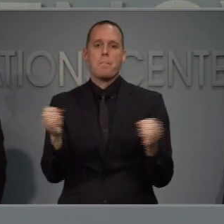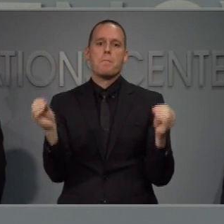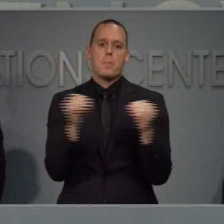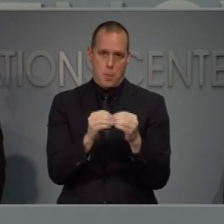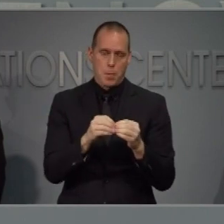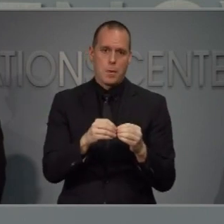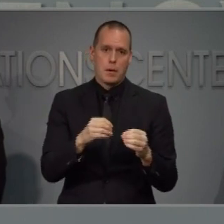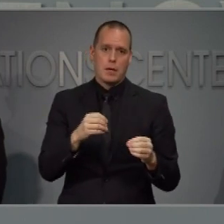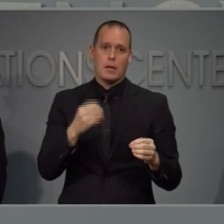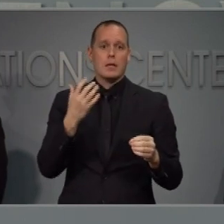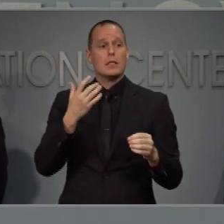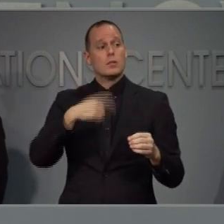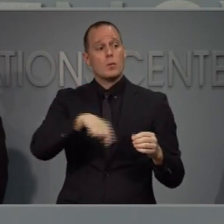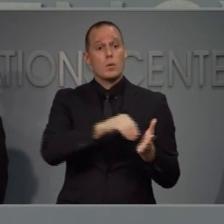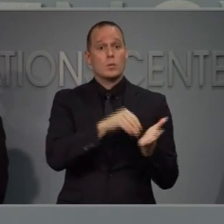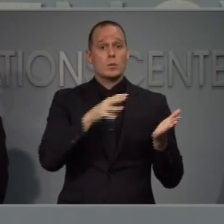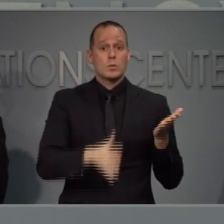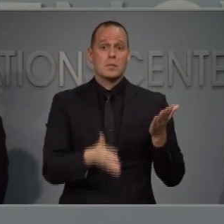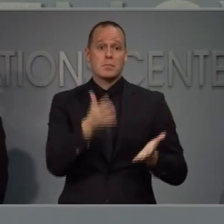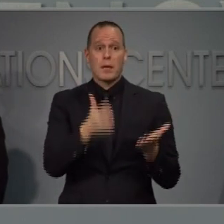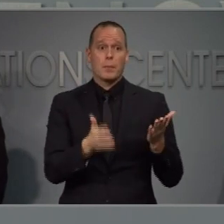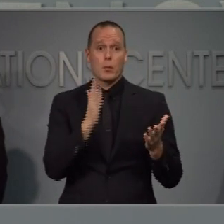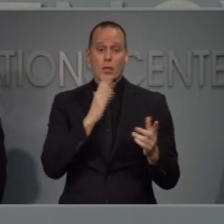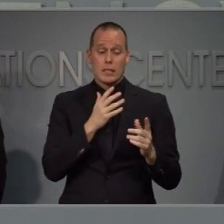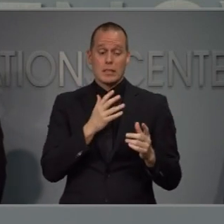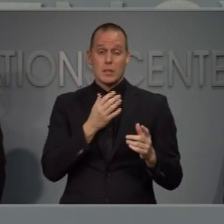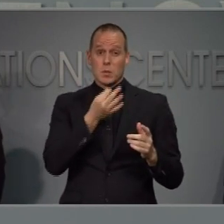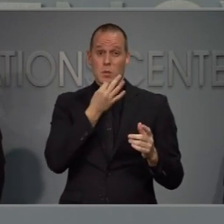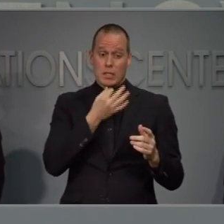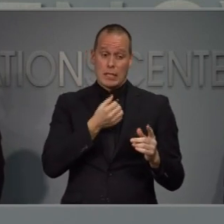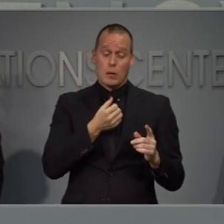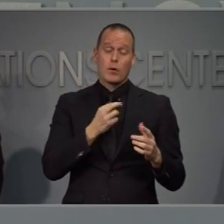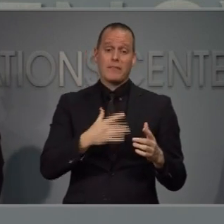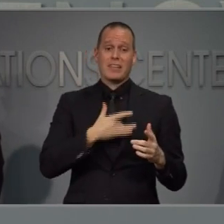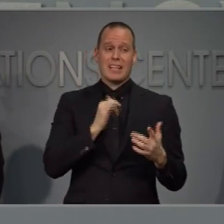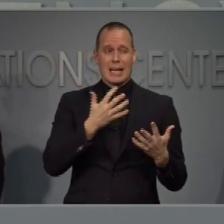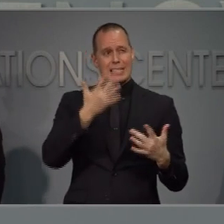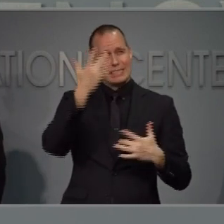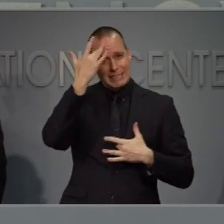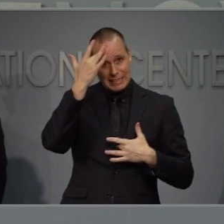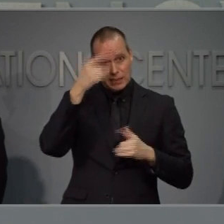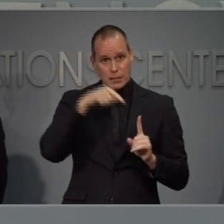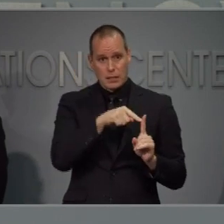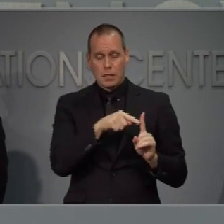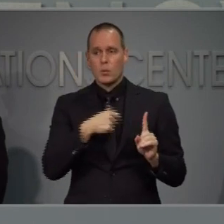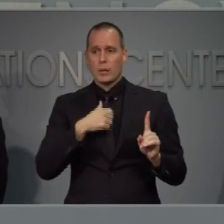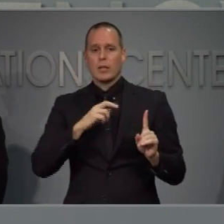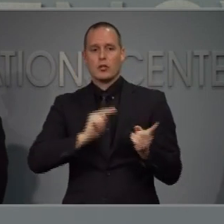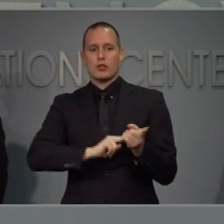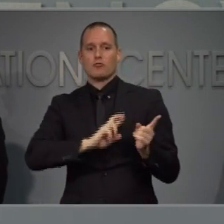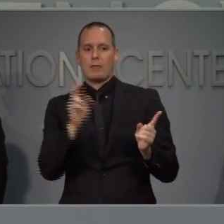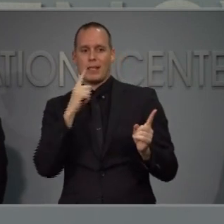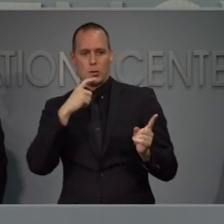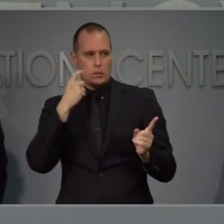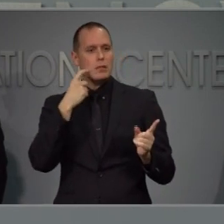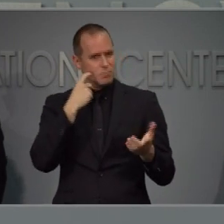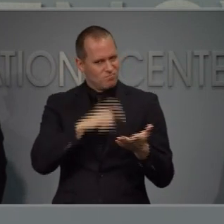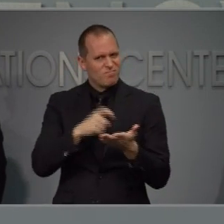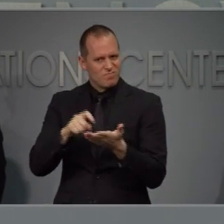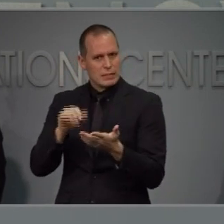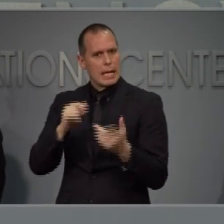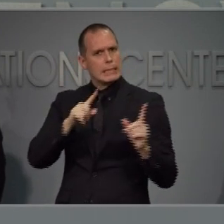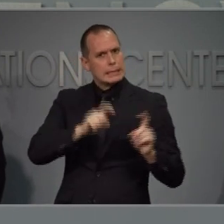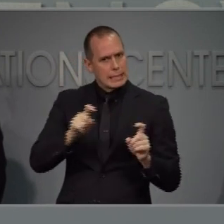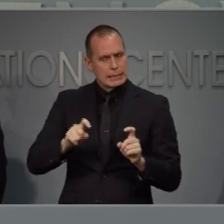identify students who might be falling ill, and thinking about strategies to deploy testing and tracing just like we would in